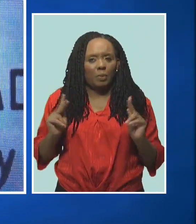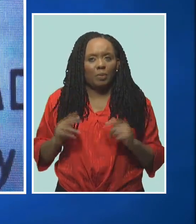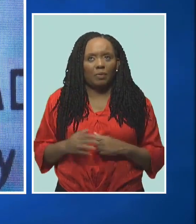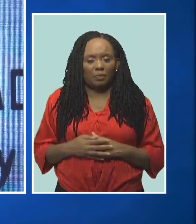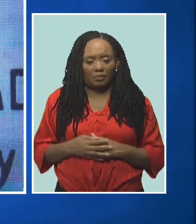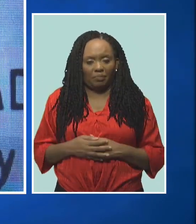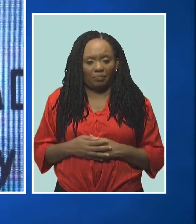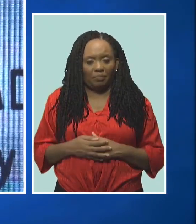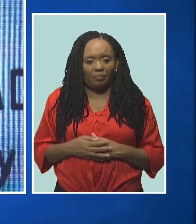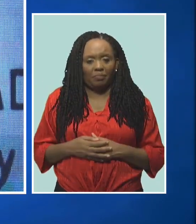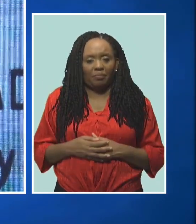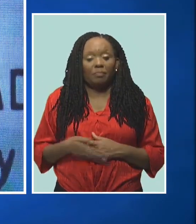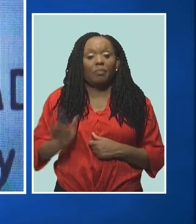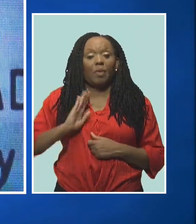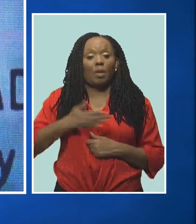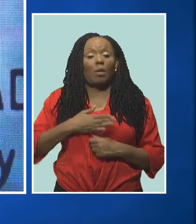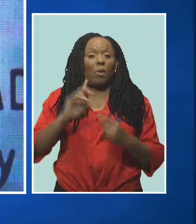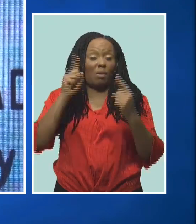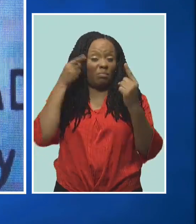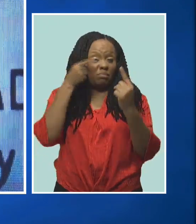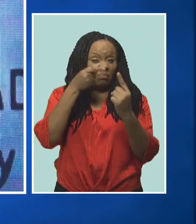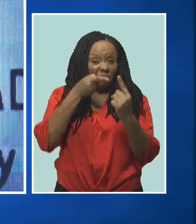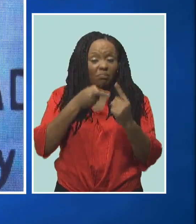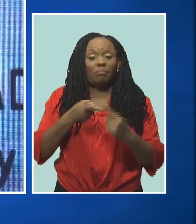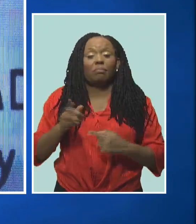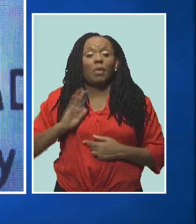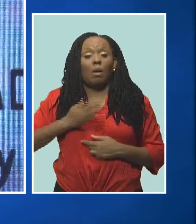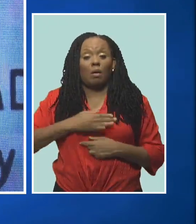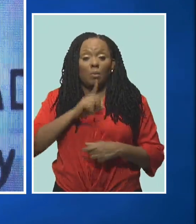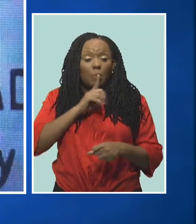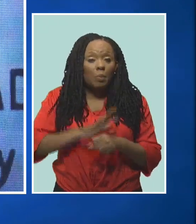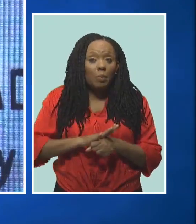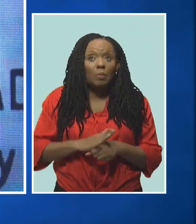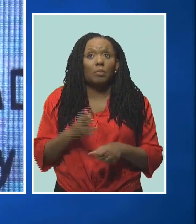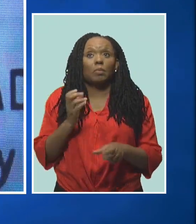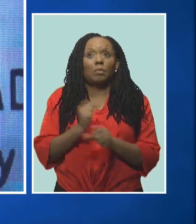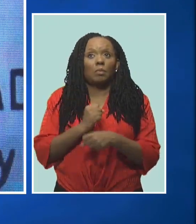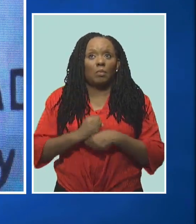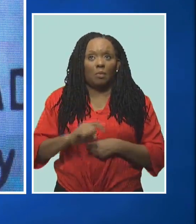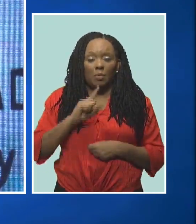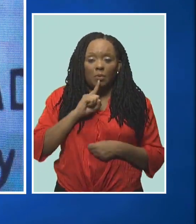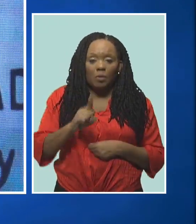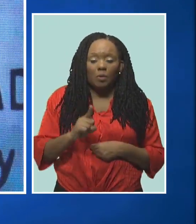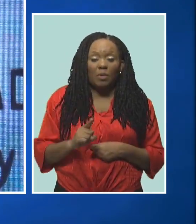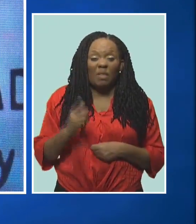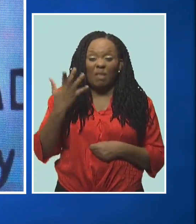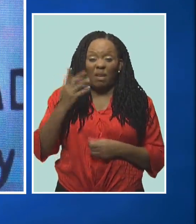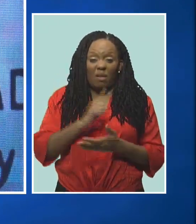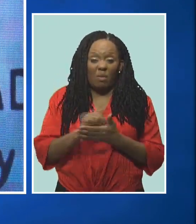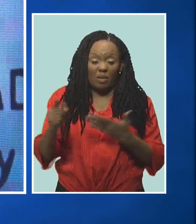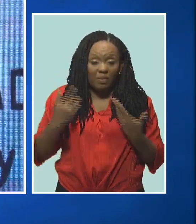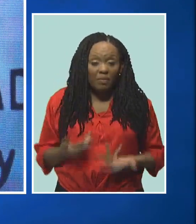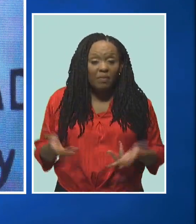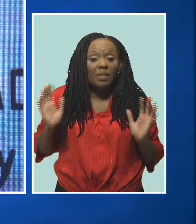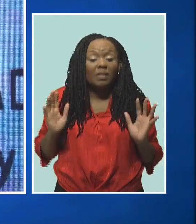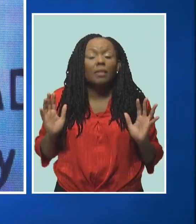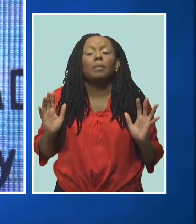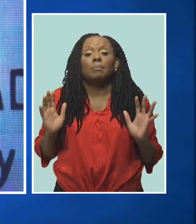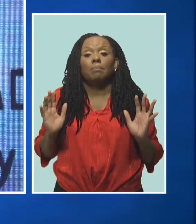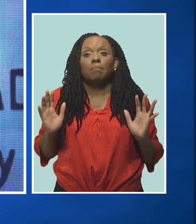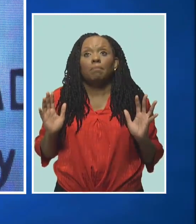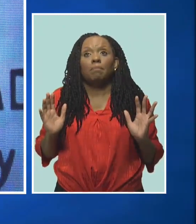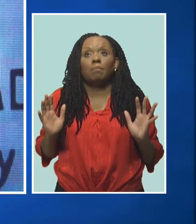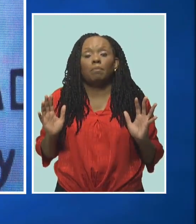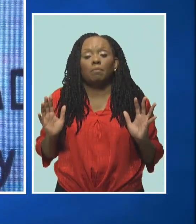our aim, it is our pledge to ensure that at the end of 5 weeks, that when we hit